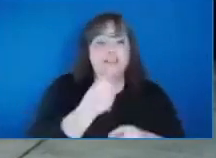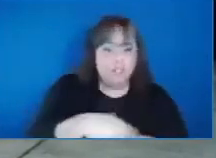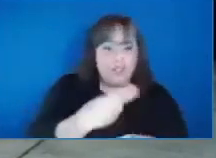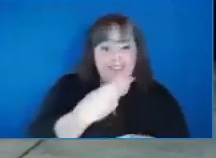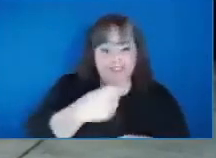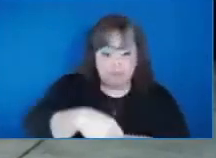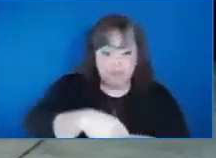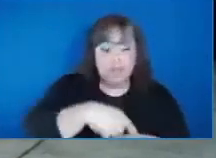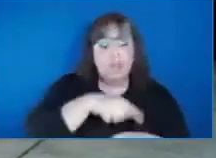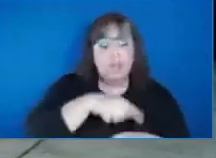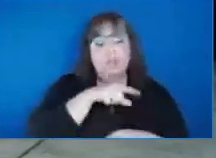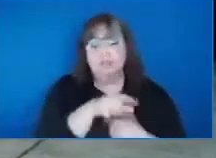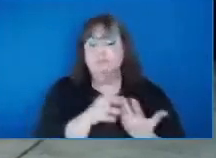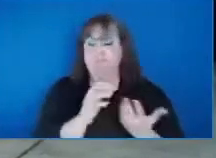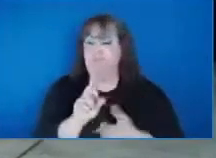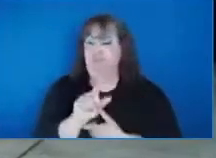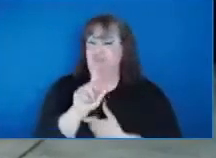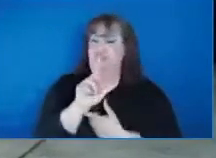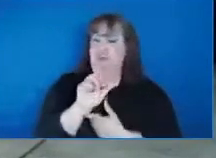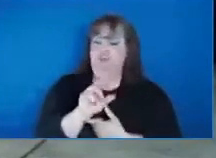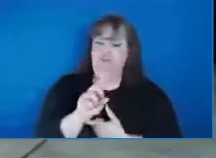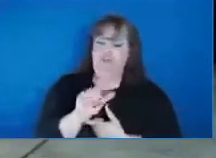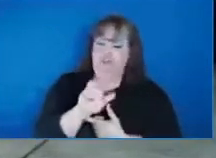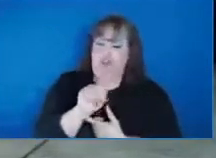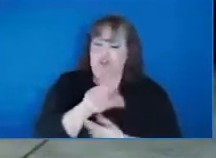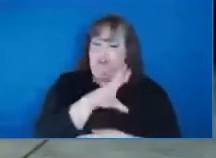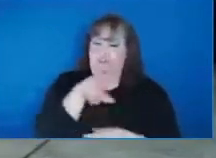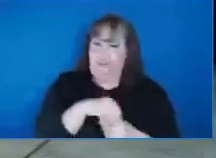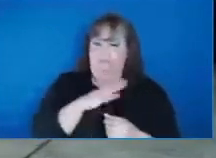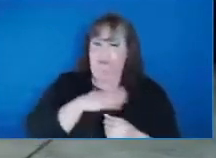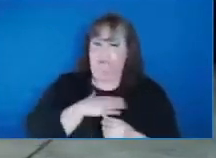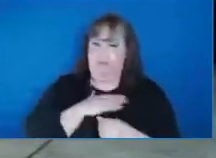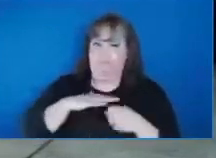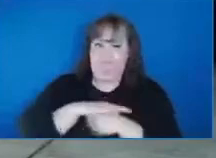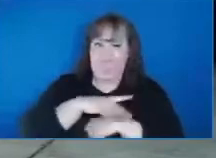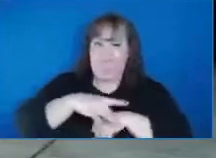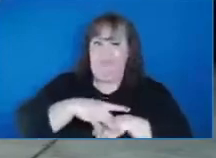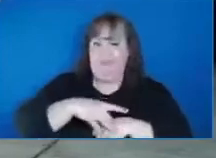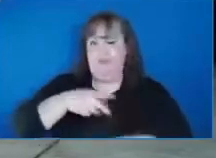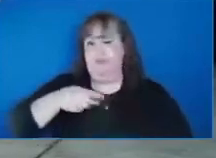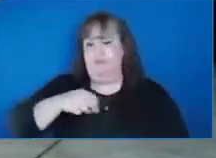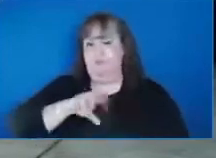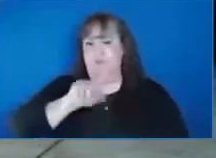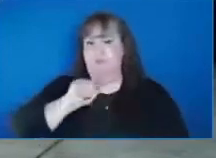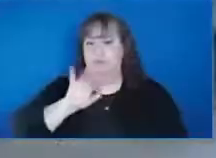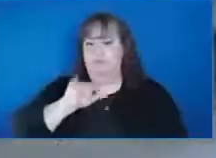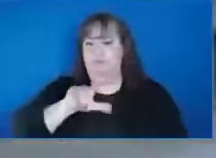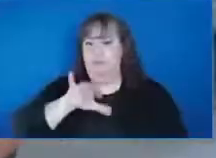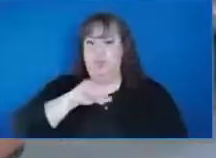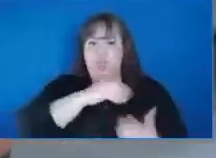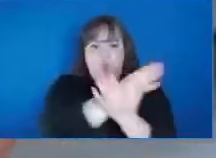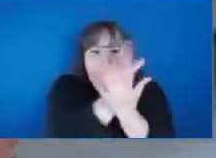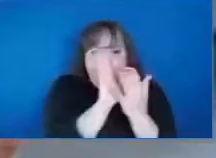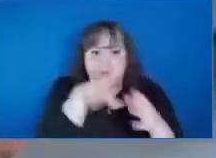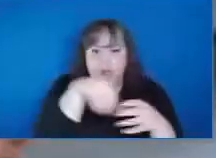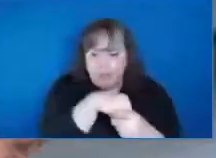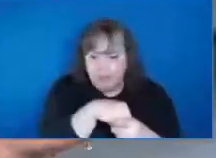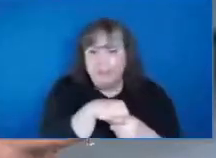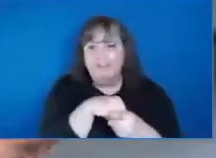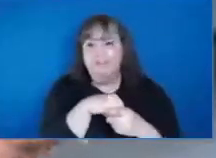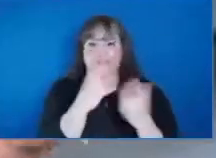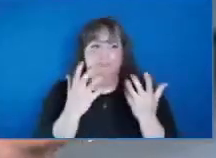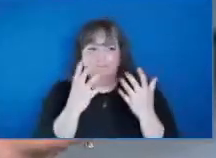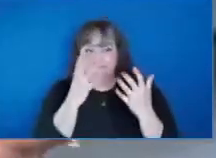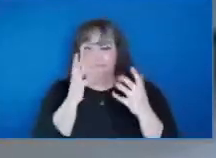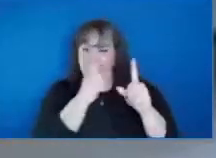science. And when I look across our entire portfolio, I was so excited to actually have DART be a part of this